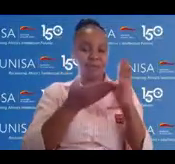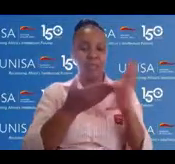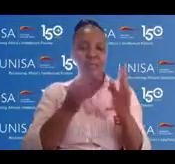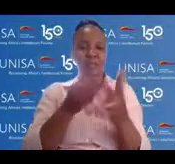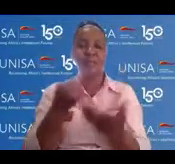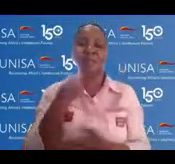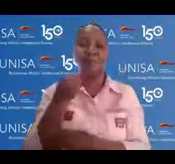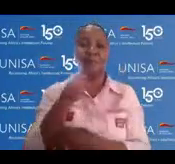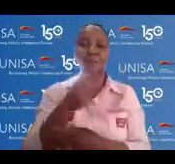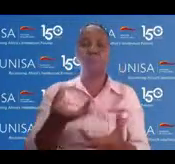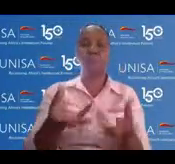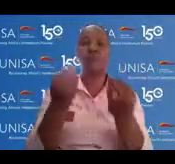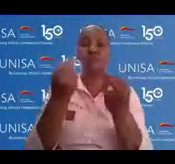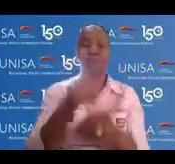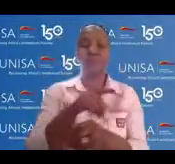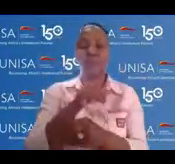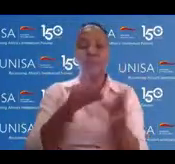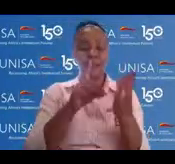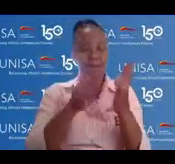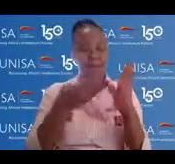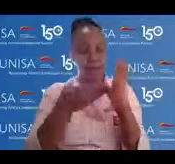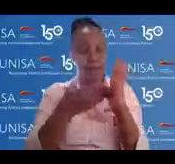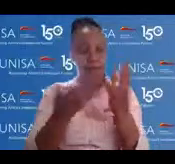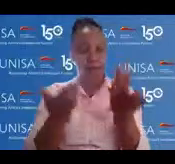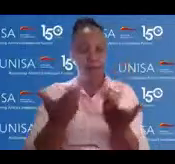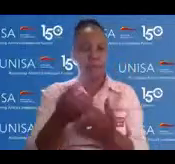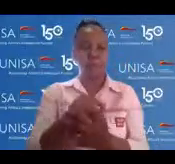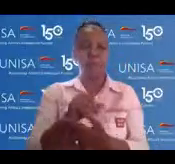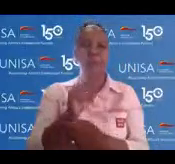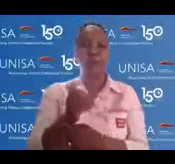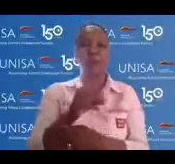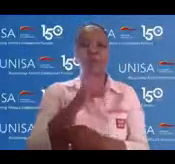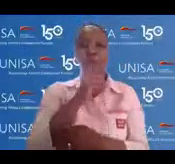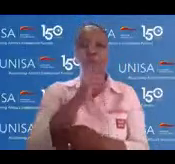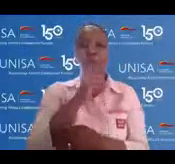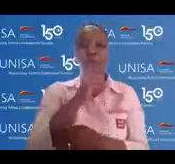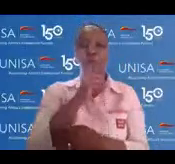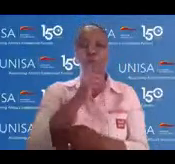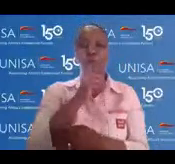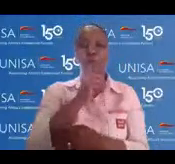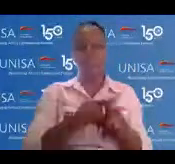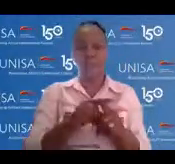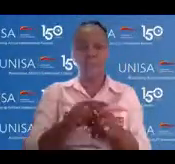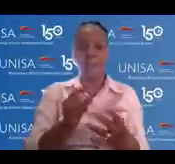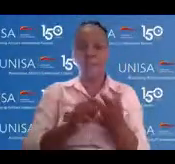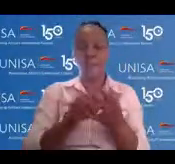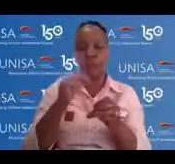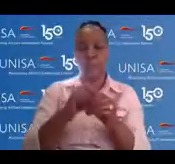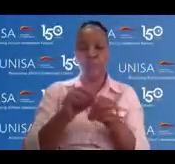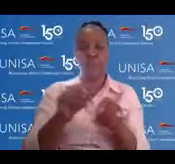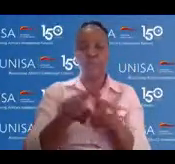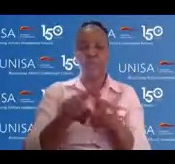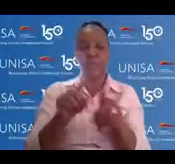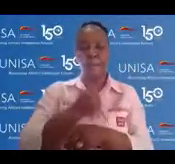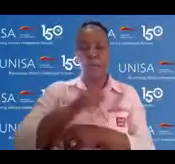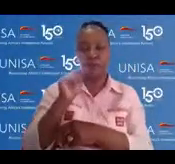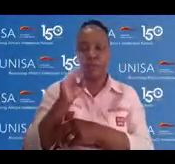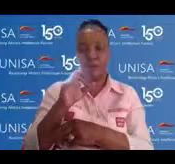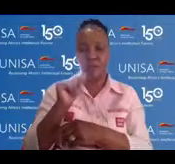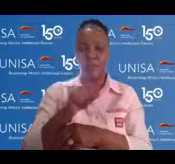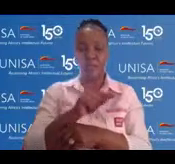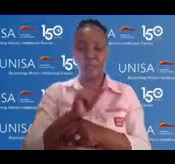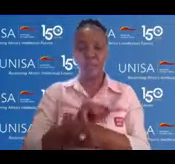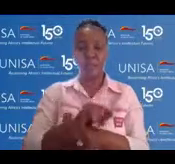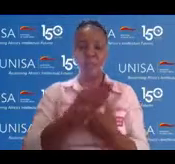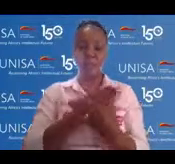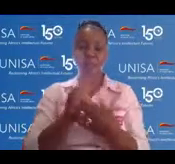I'm just going to click on it, and it's going to use the same login as myUNISA. So that part we have covered. So in other words, you just use your